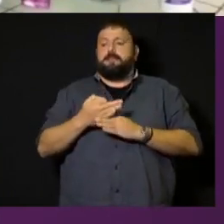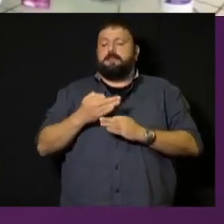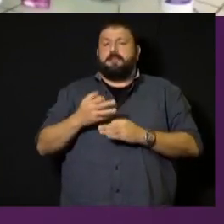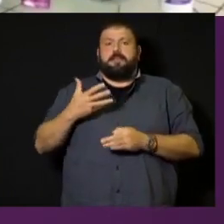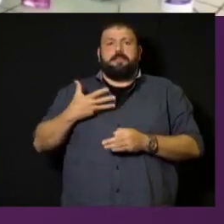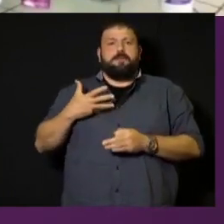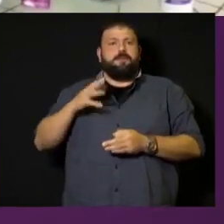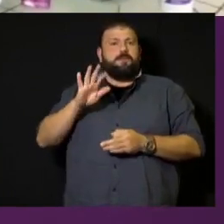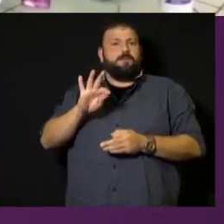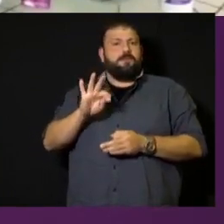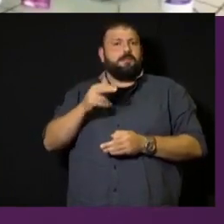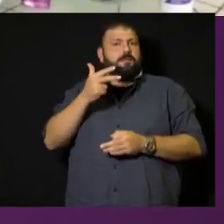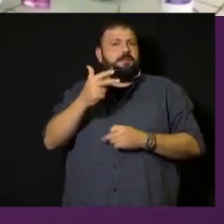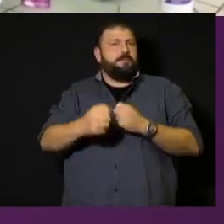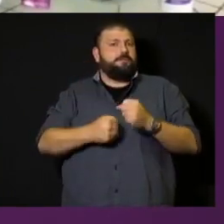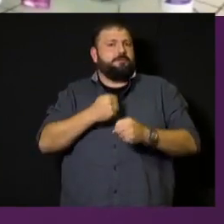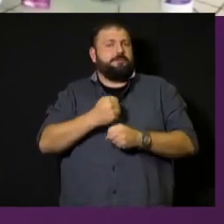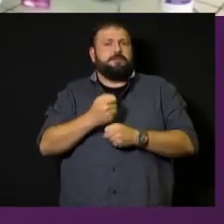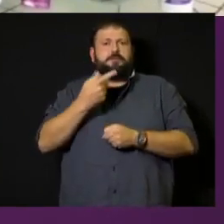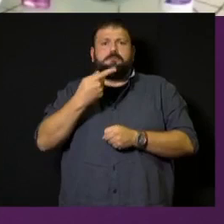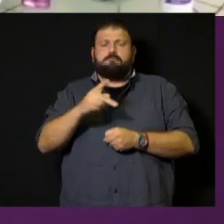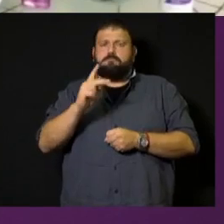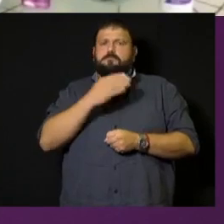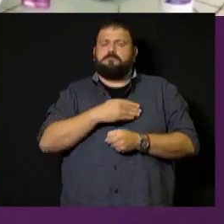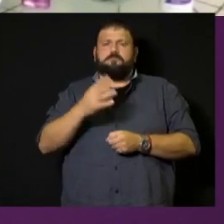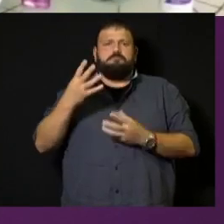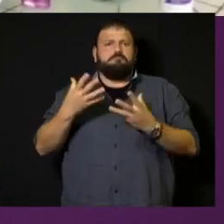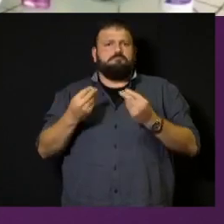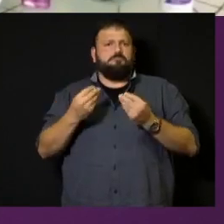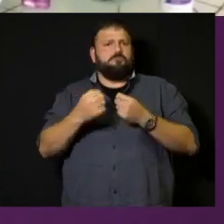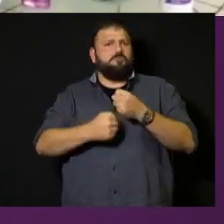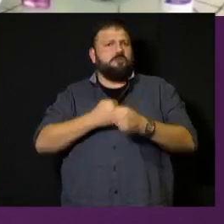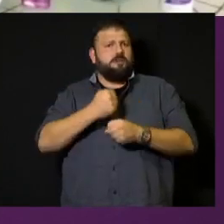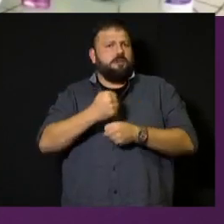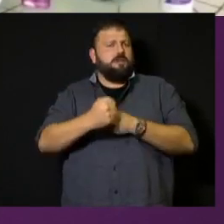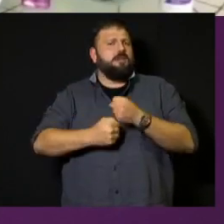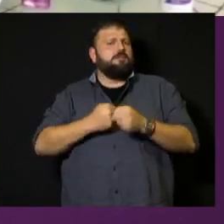I am 48. And for many years,